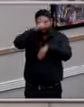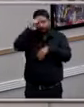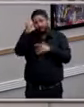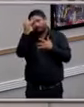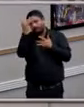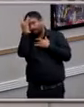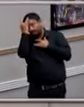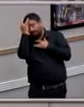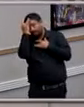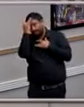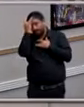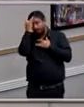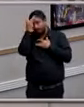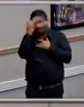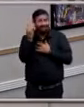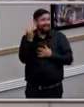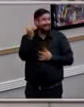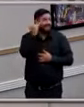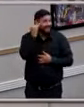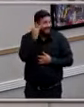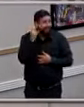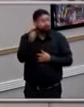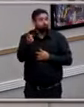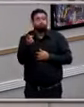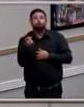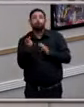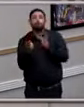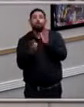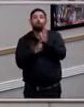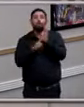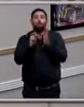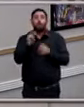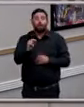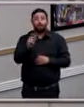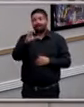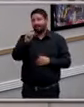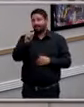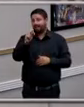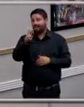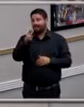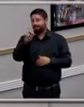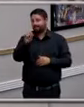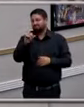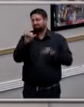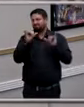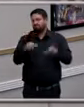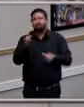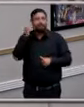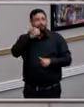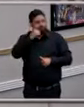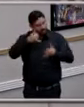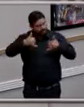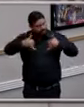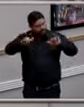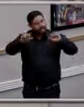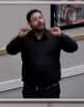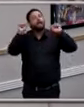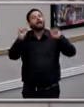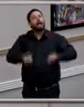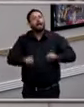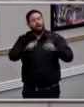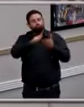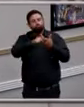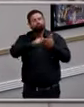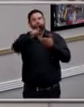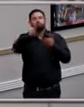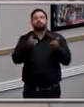sick. If they log on to Canvas the way they have been doing every day, then they can still be marked present